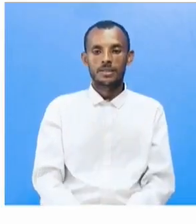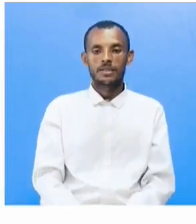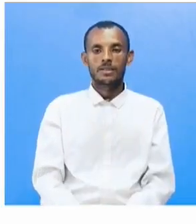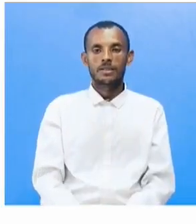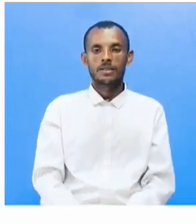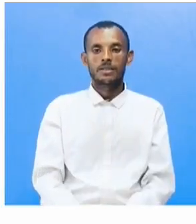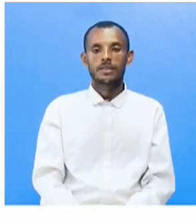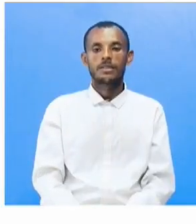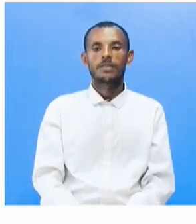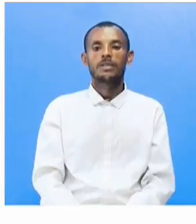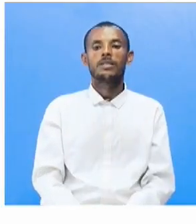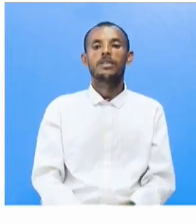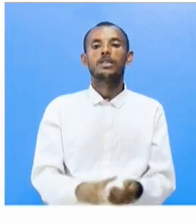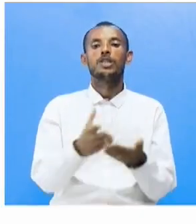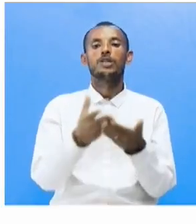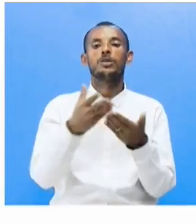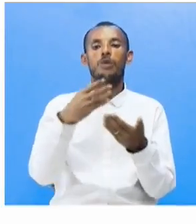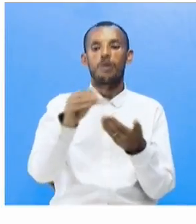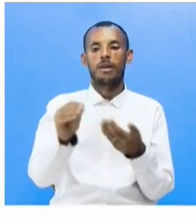an article is sold.